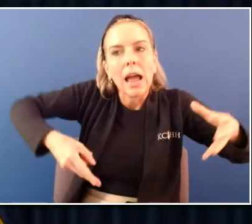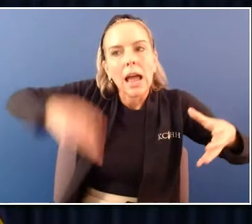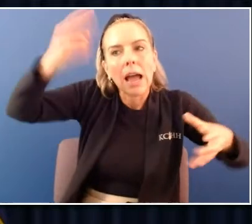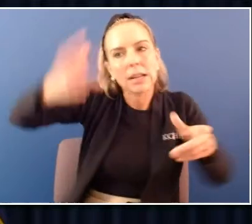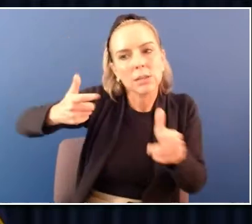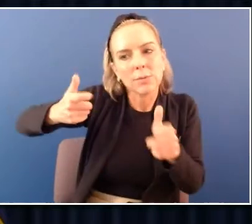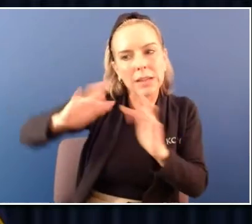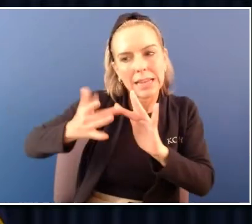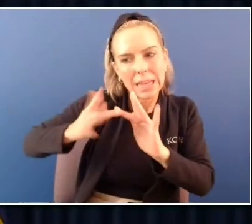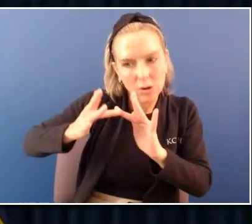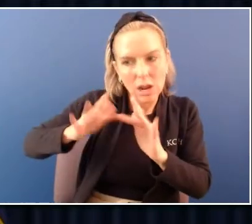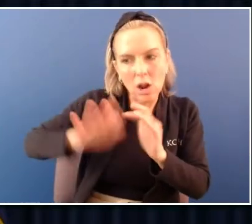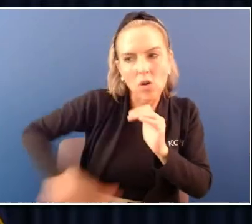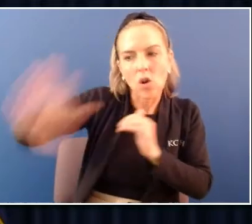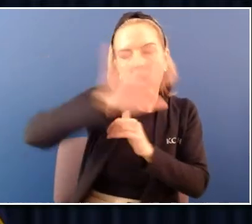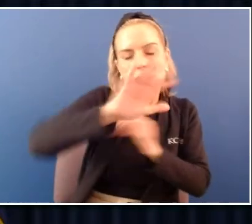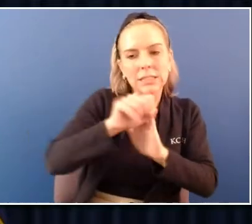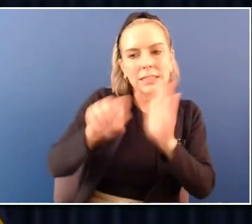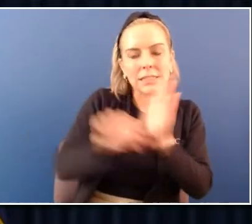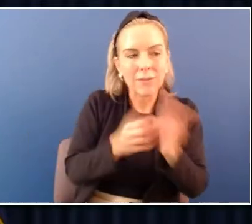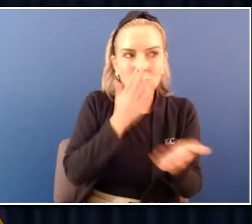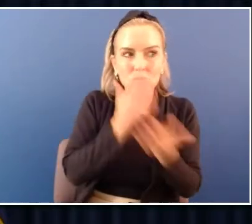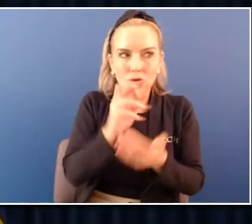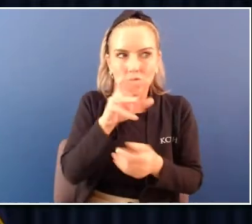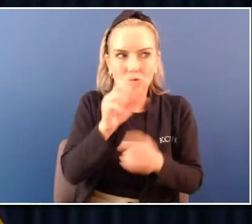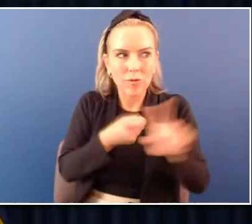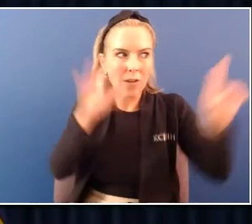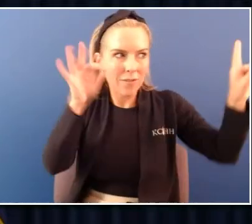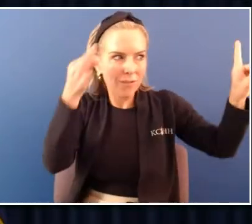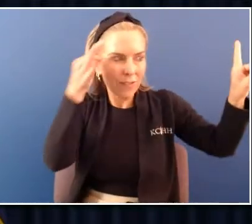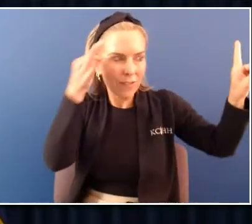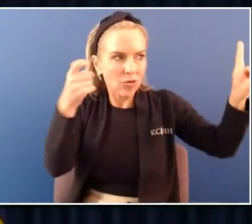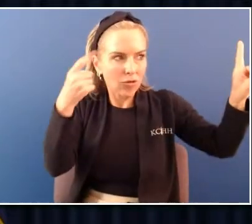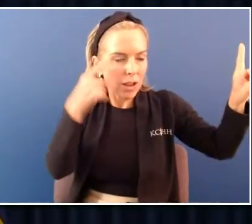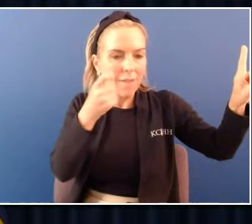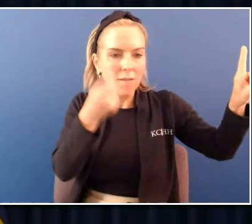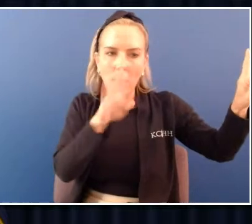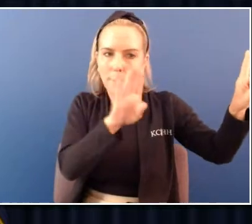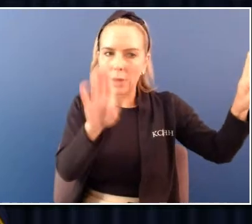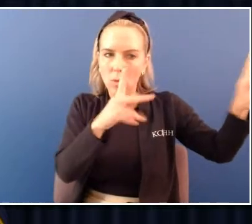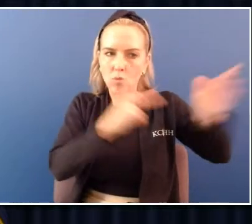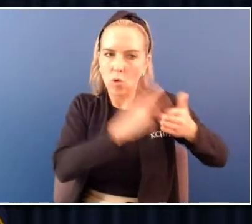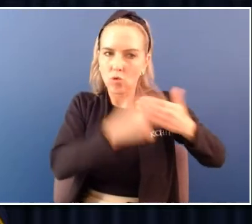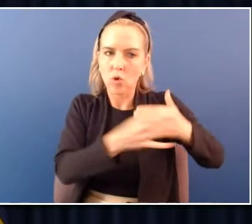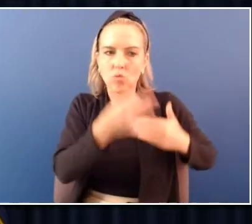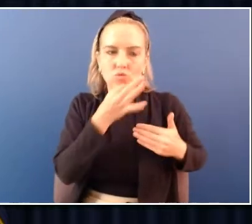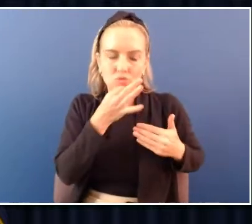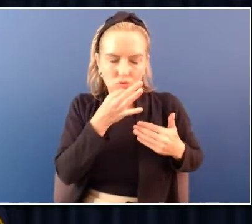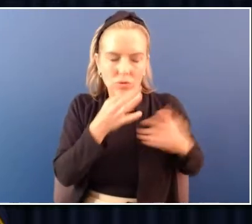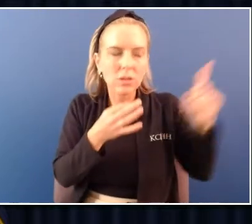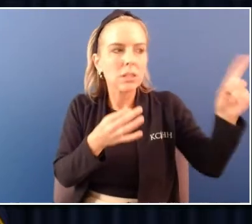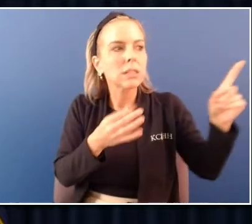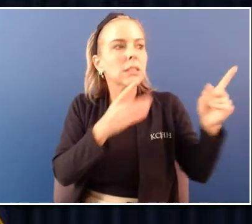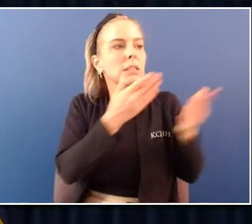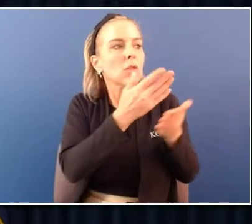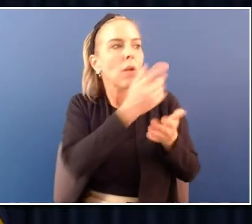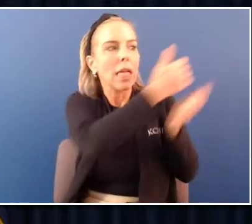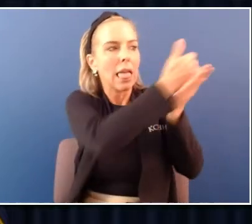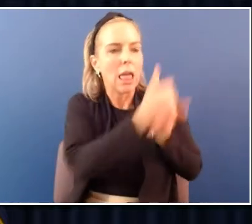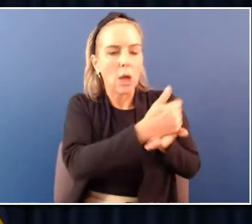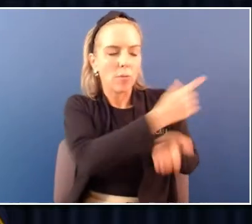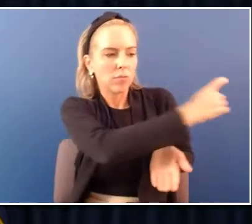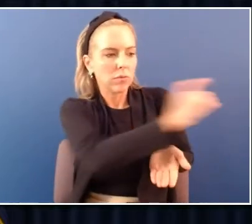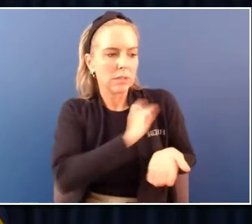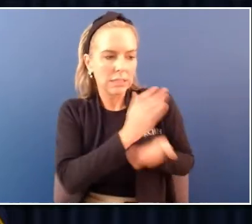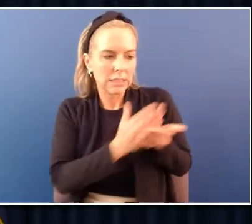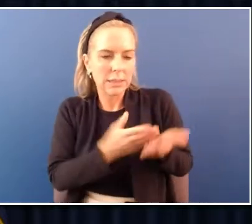good news from the federal government in its BEAD program soon, drawing down at least some of that money, we believe soon, with